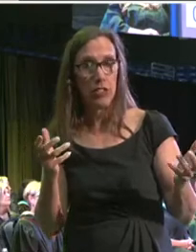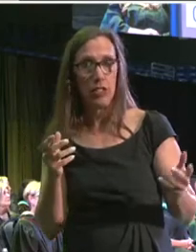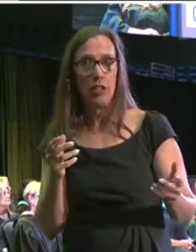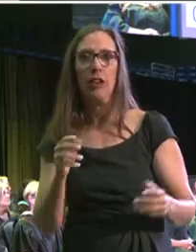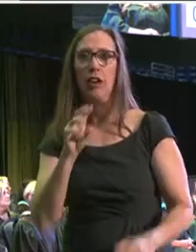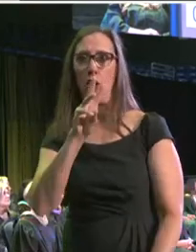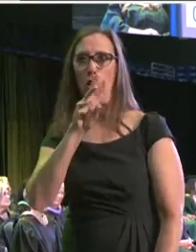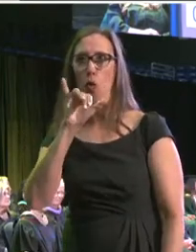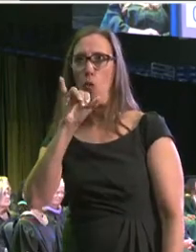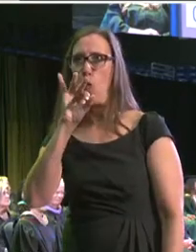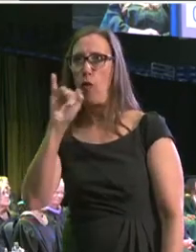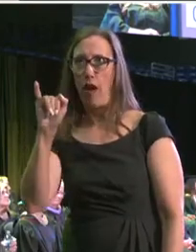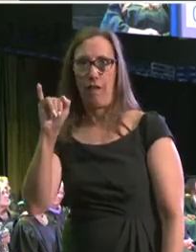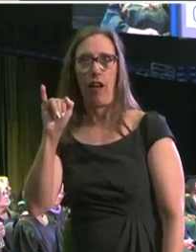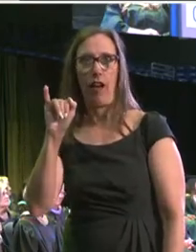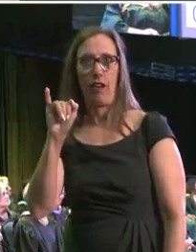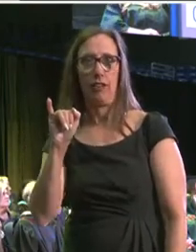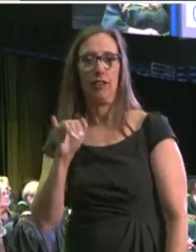It's Wi-Fi.